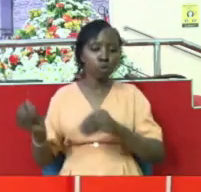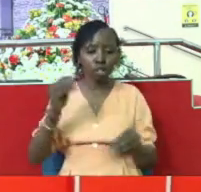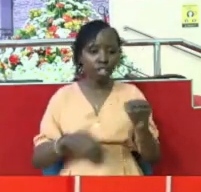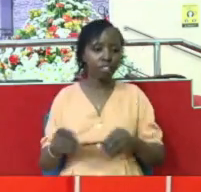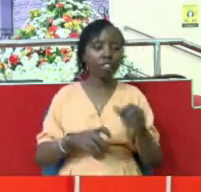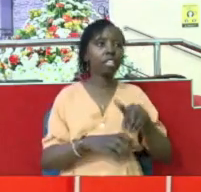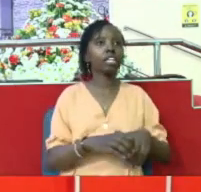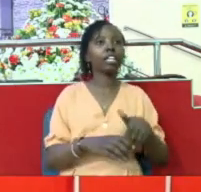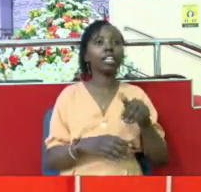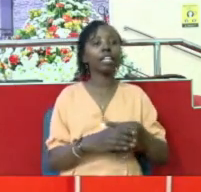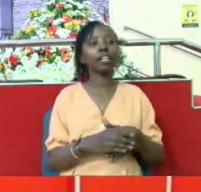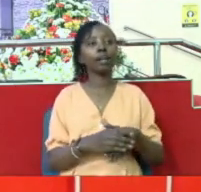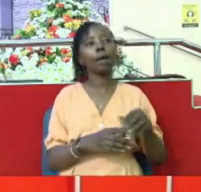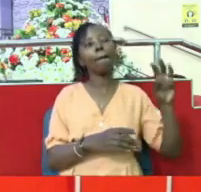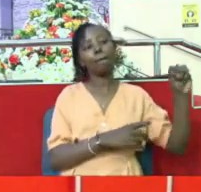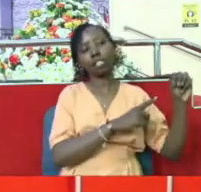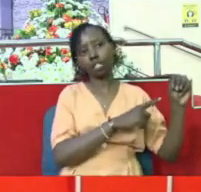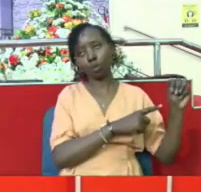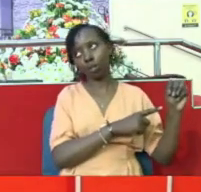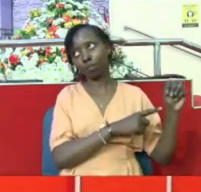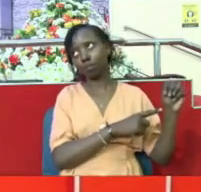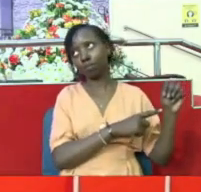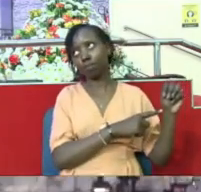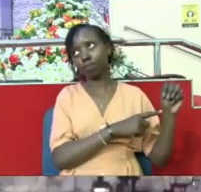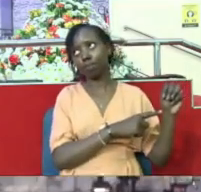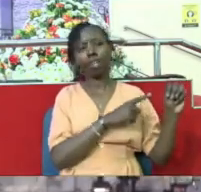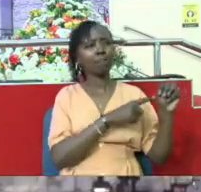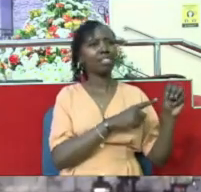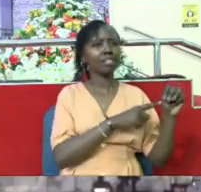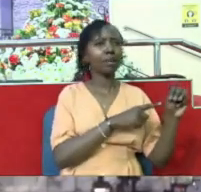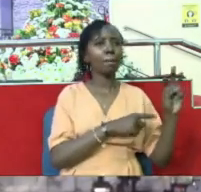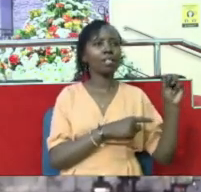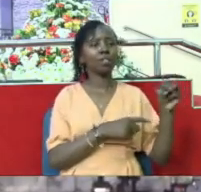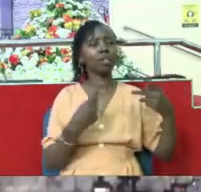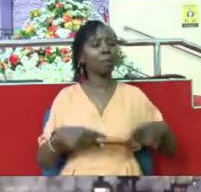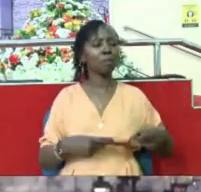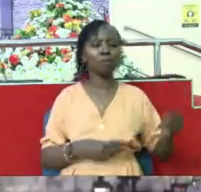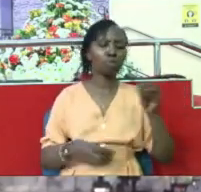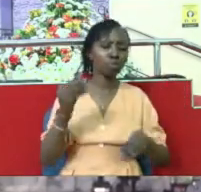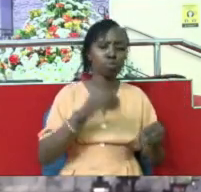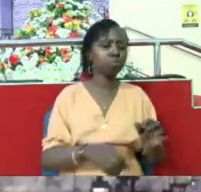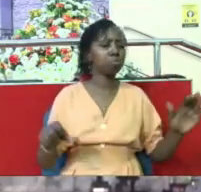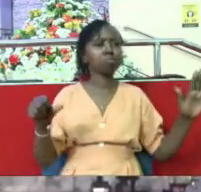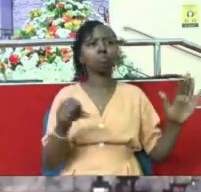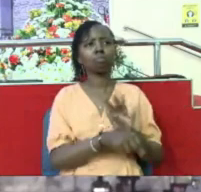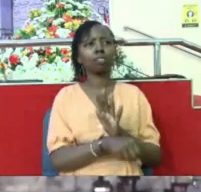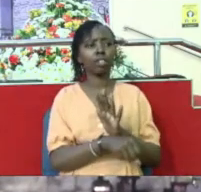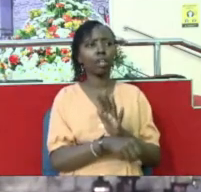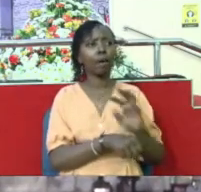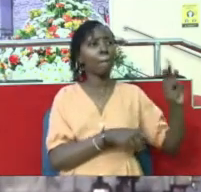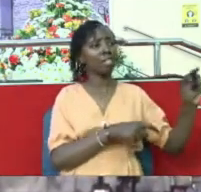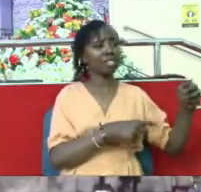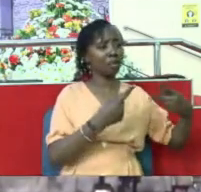The giving in Macedonia, utoaji wa pale Macedonia, was incredible. You would not believe how these